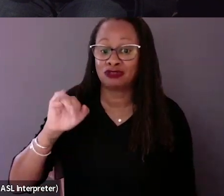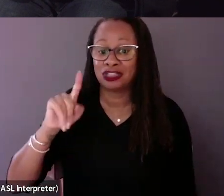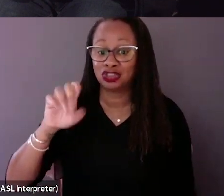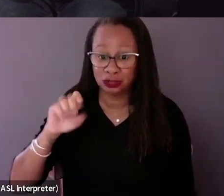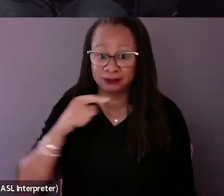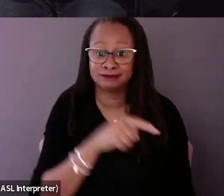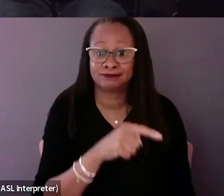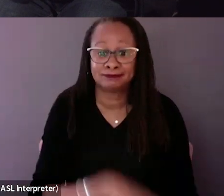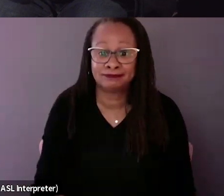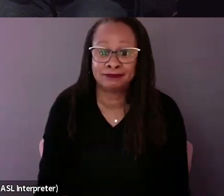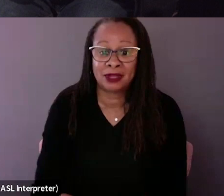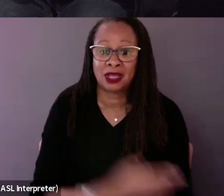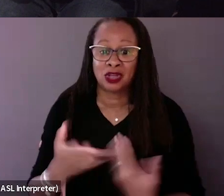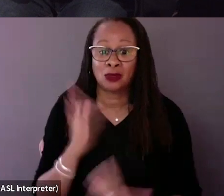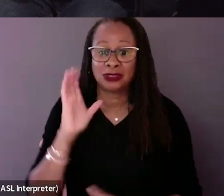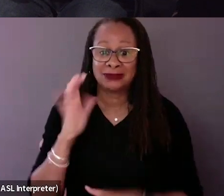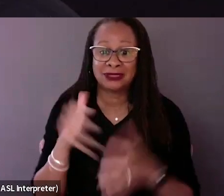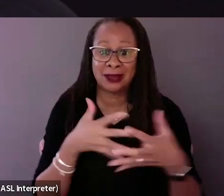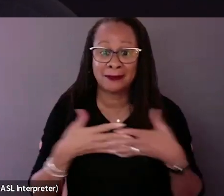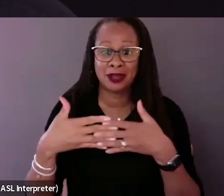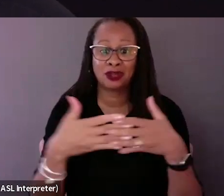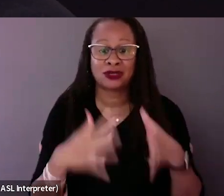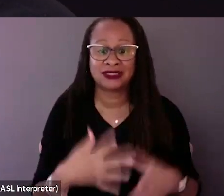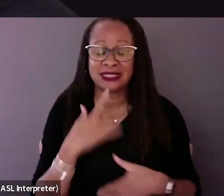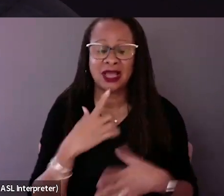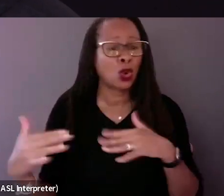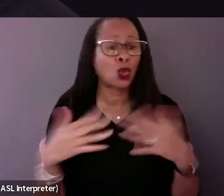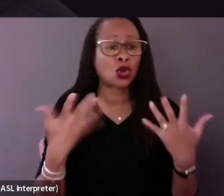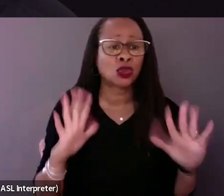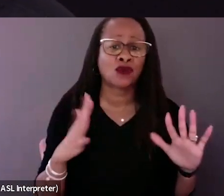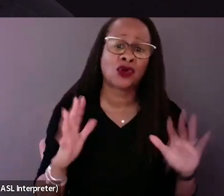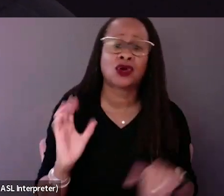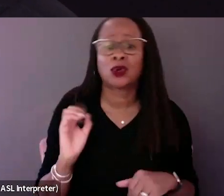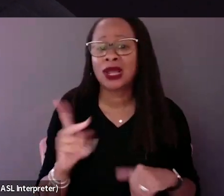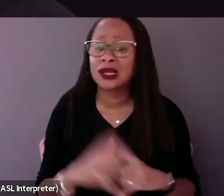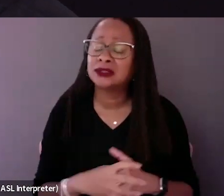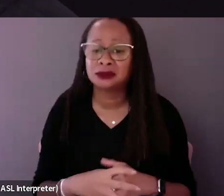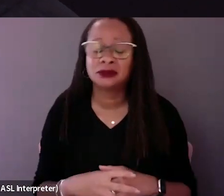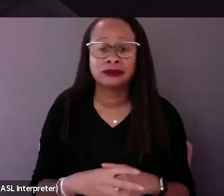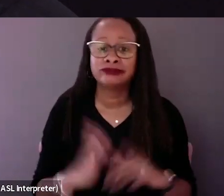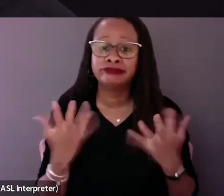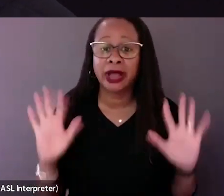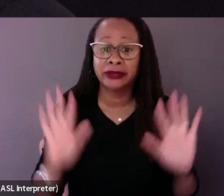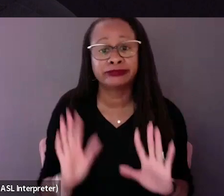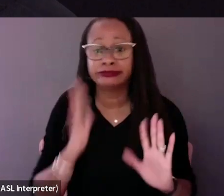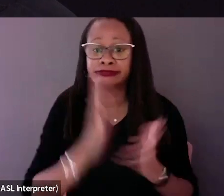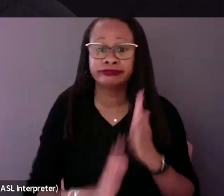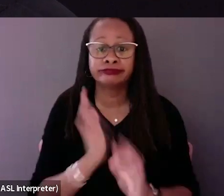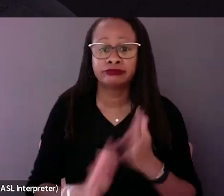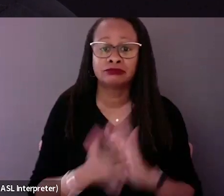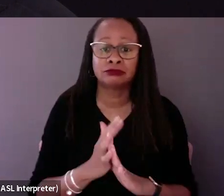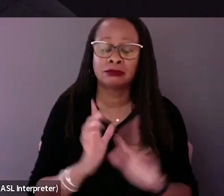seems like America said, oh, the war's over, okay, all right, done. But